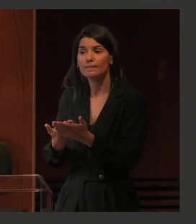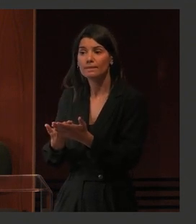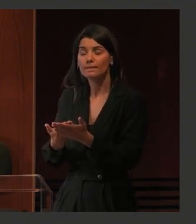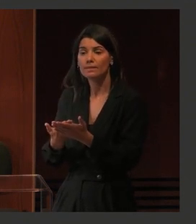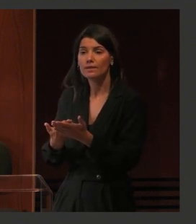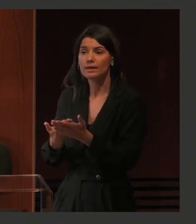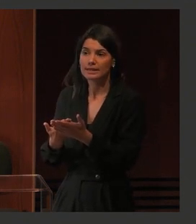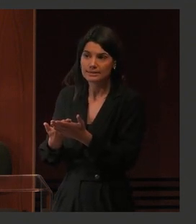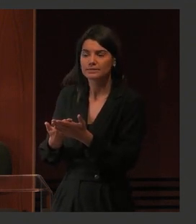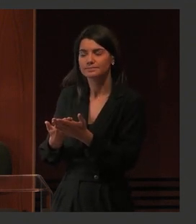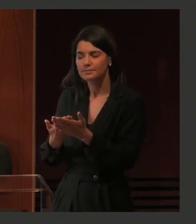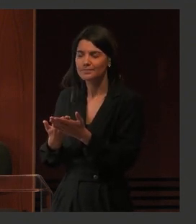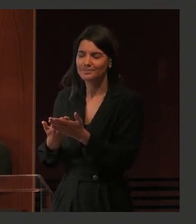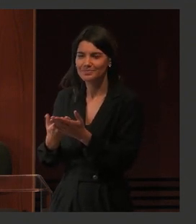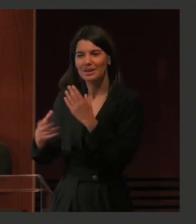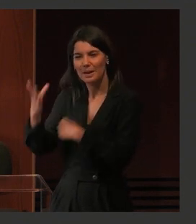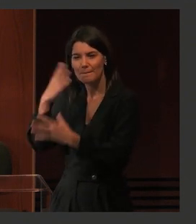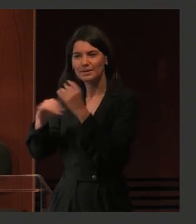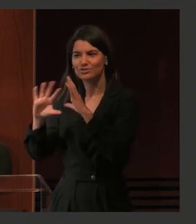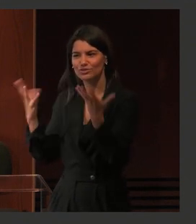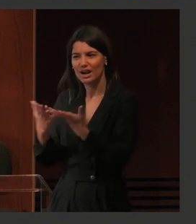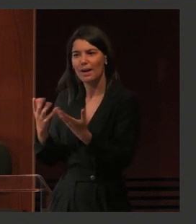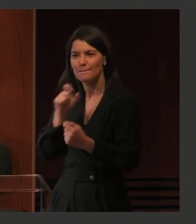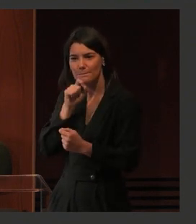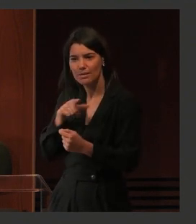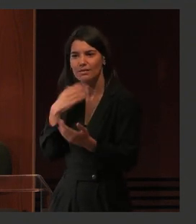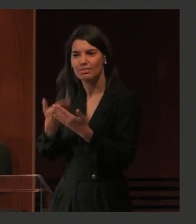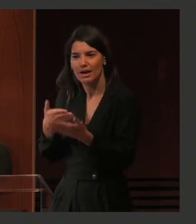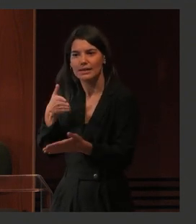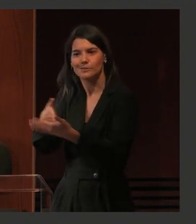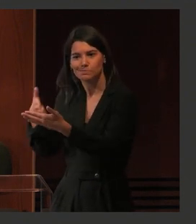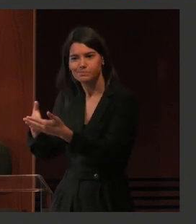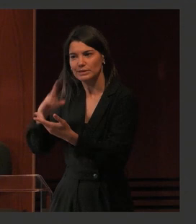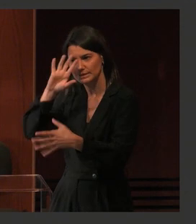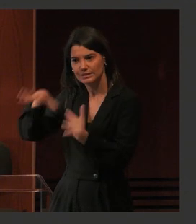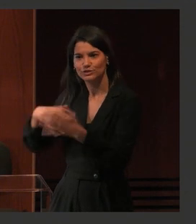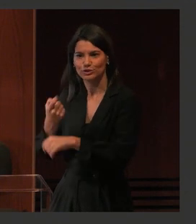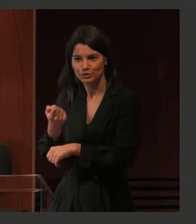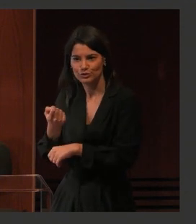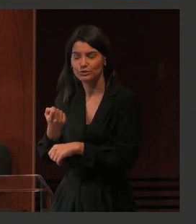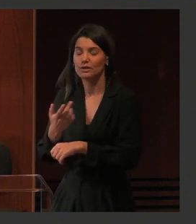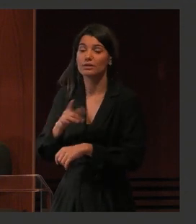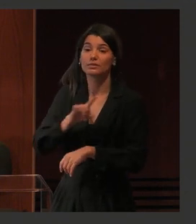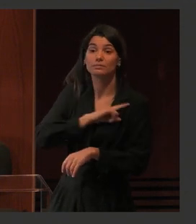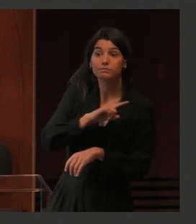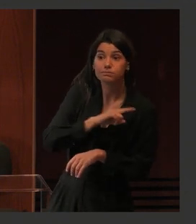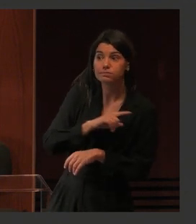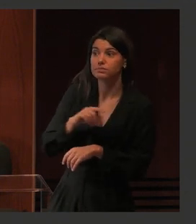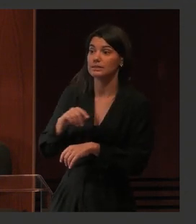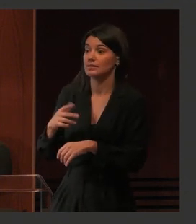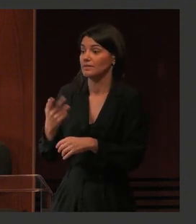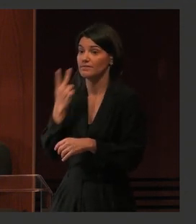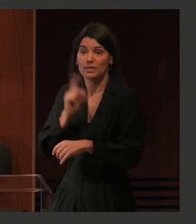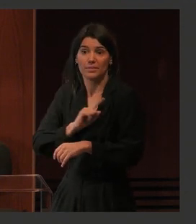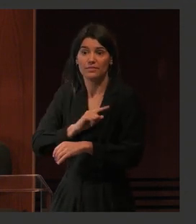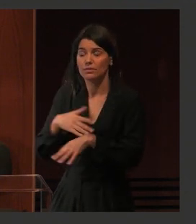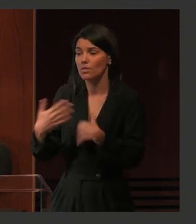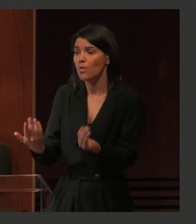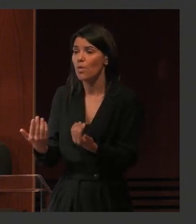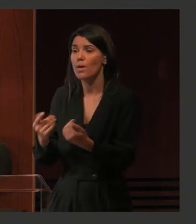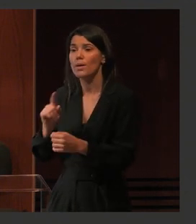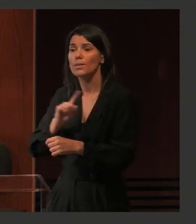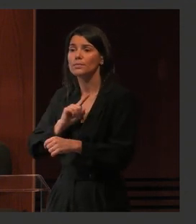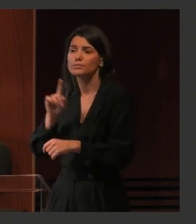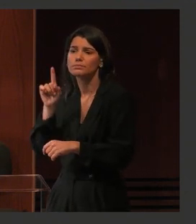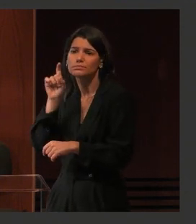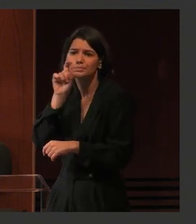of course, the boundaries between data protection and privacy are being redefined. So what can I